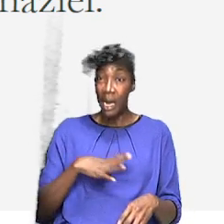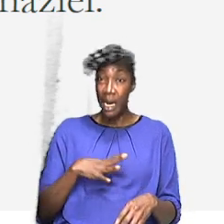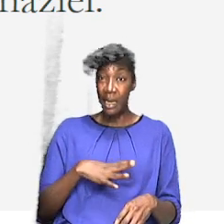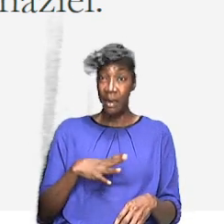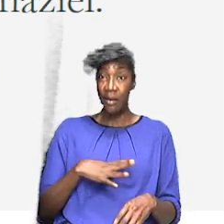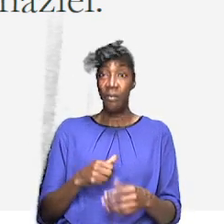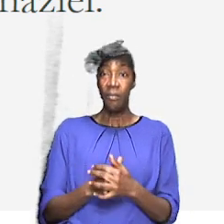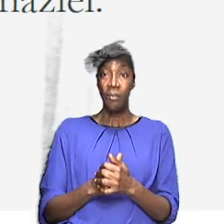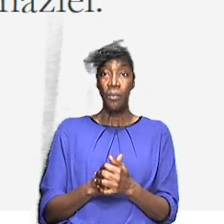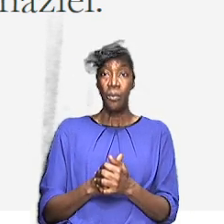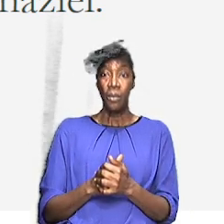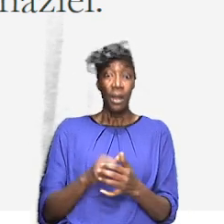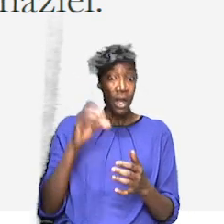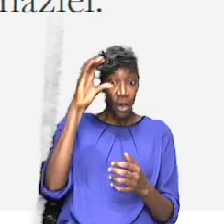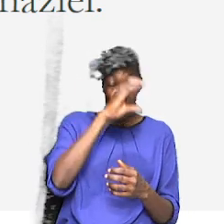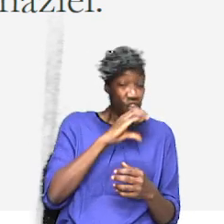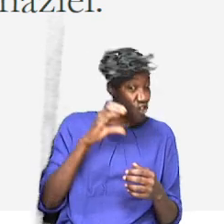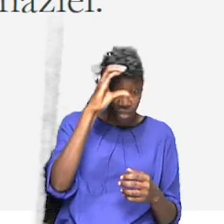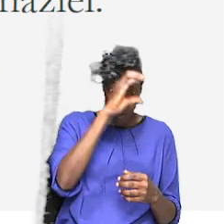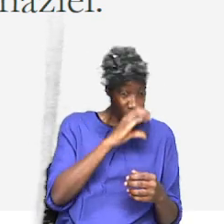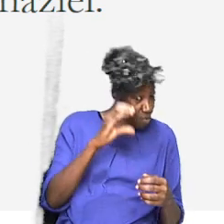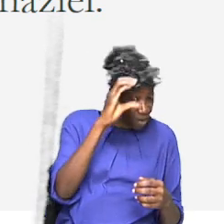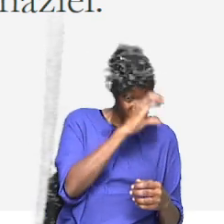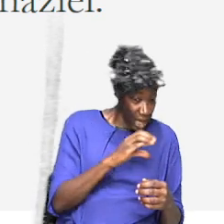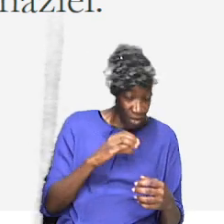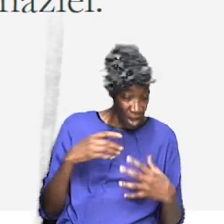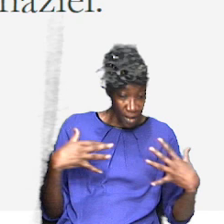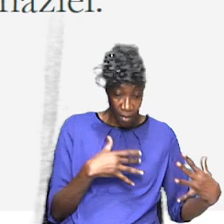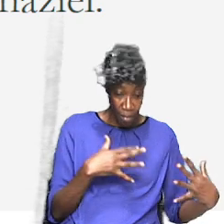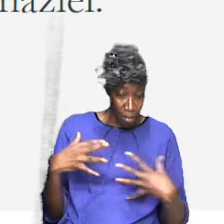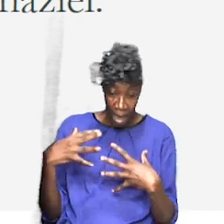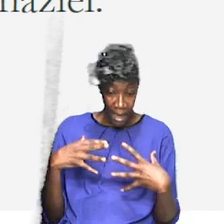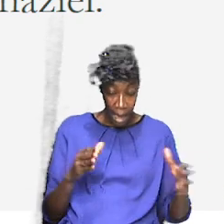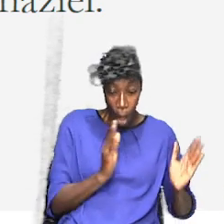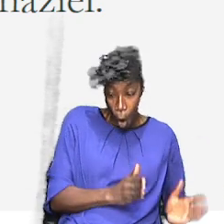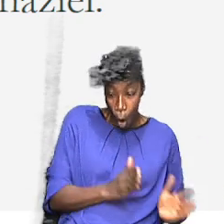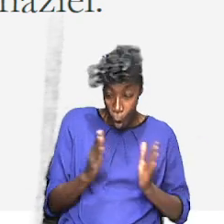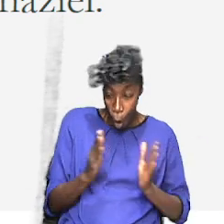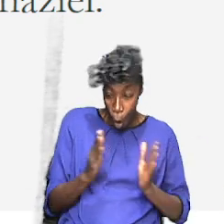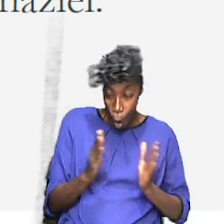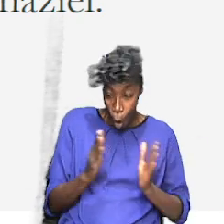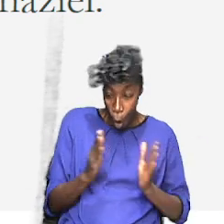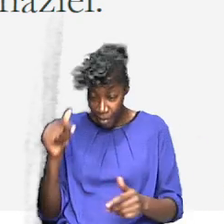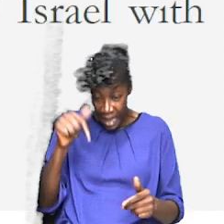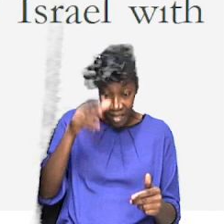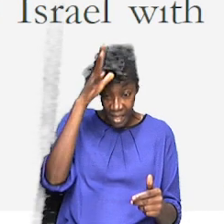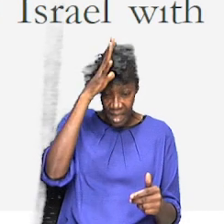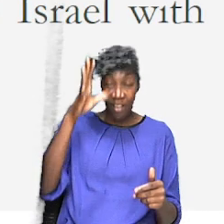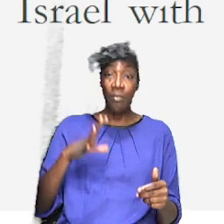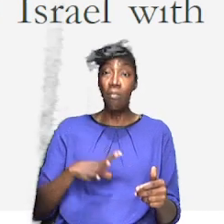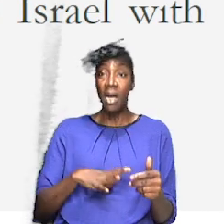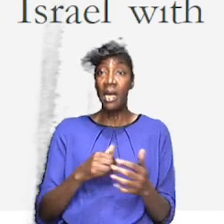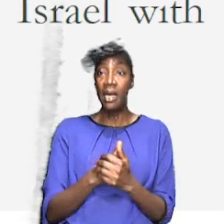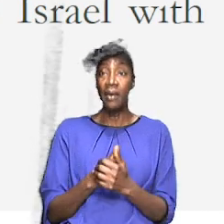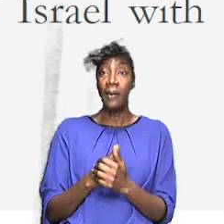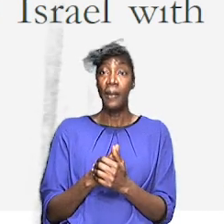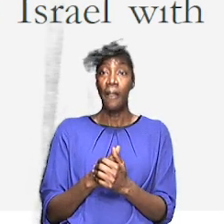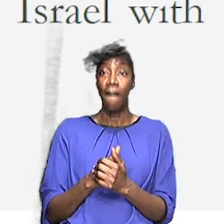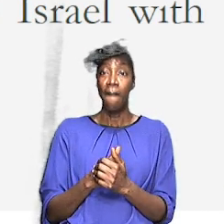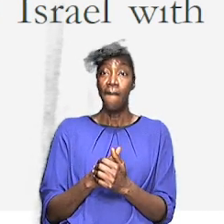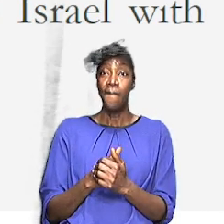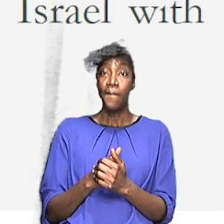by Jehoshaphat at this time. And we know what happened. Look at it in 2 Chronicles chapter 20, verse 18 to 19.